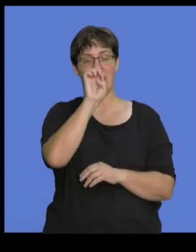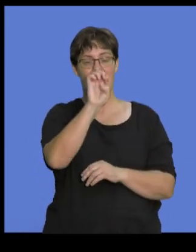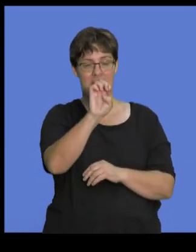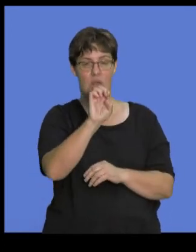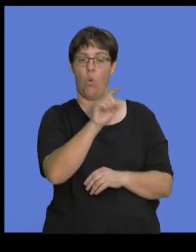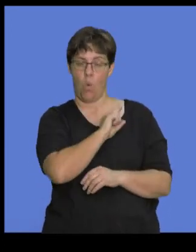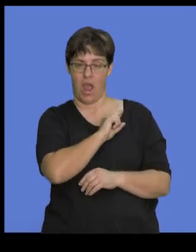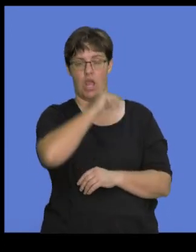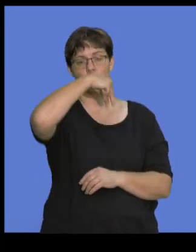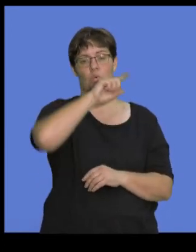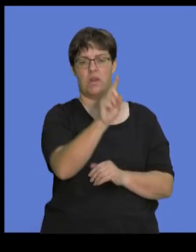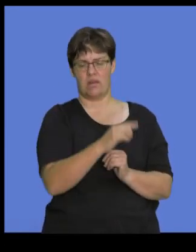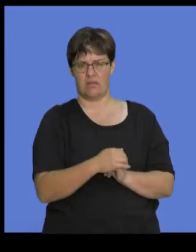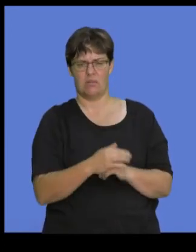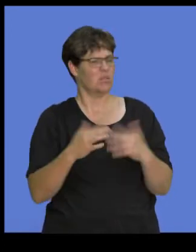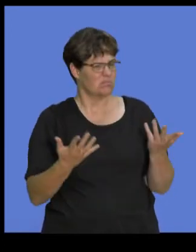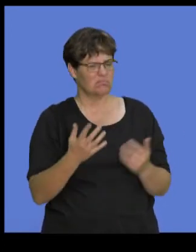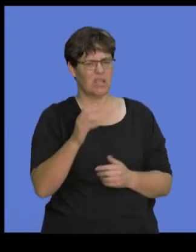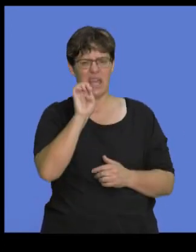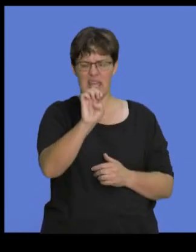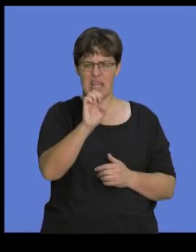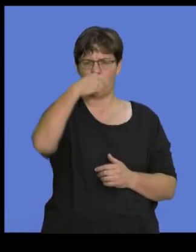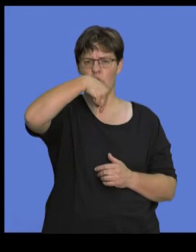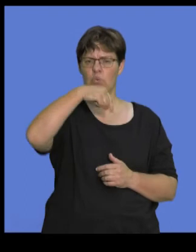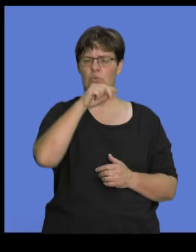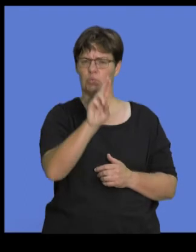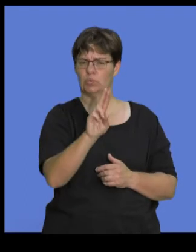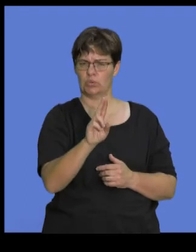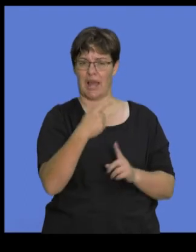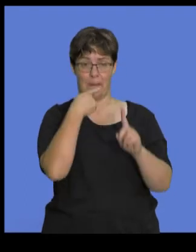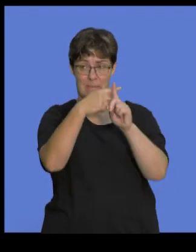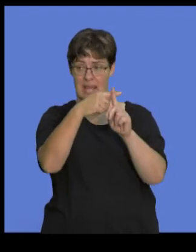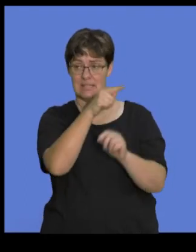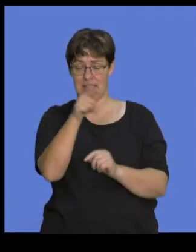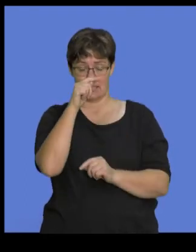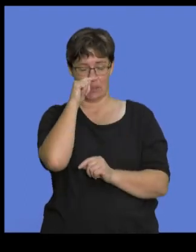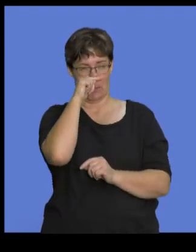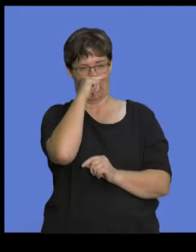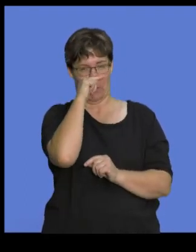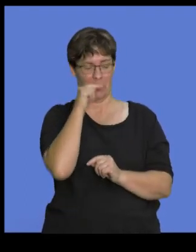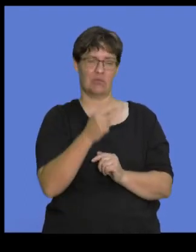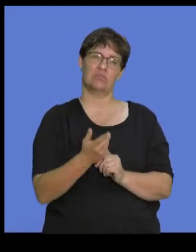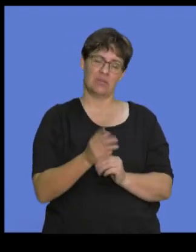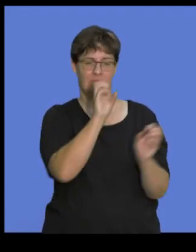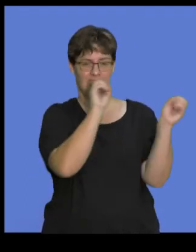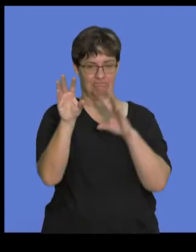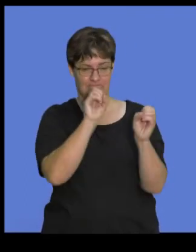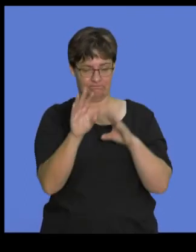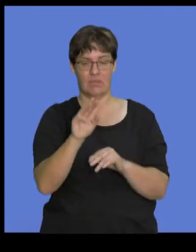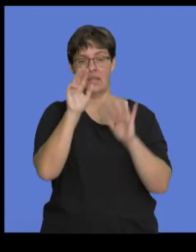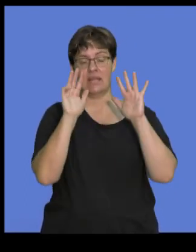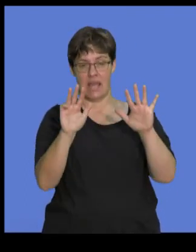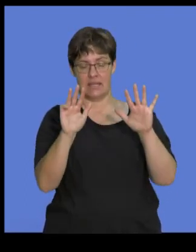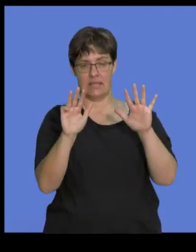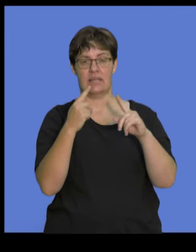due to Q1. What about E due to Q2? So this is plus E due to Q2. So we do our substitution,